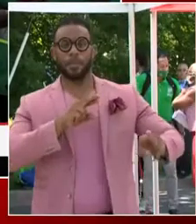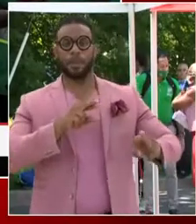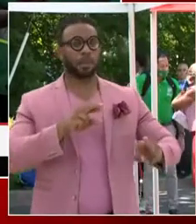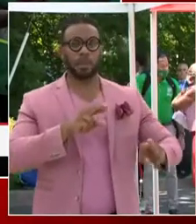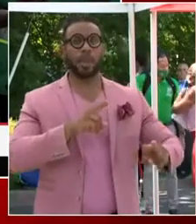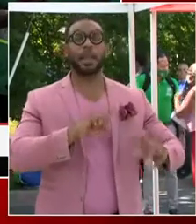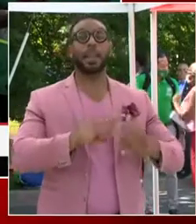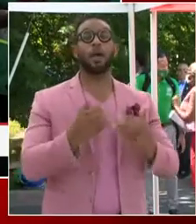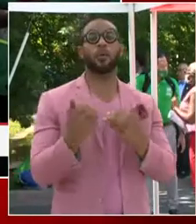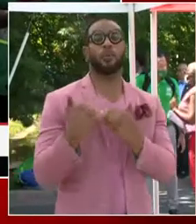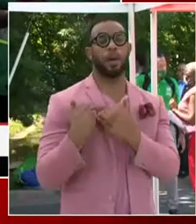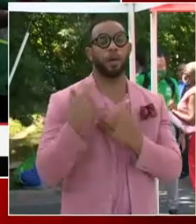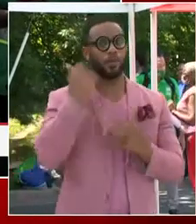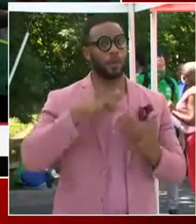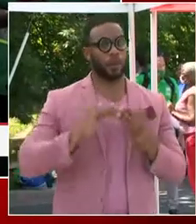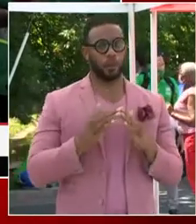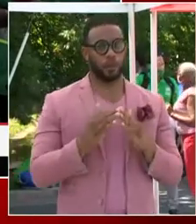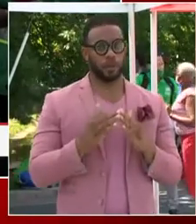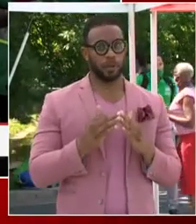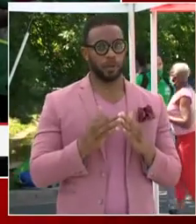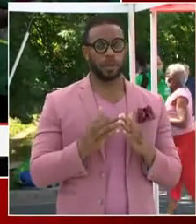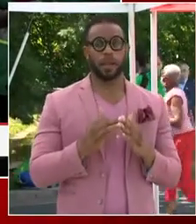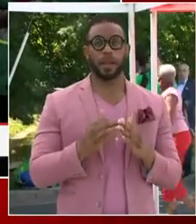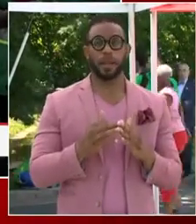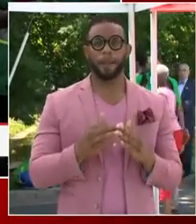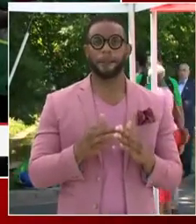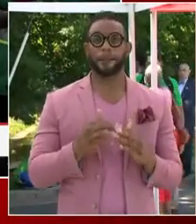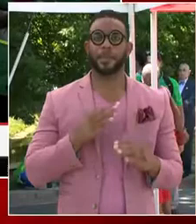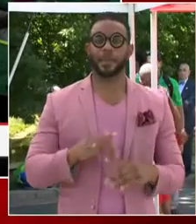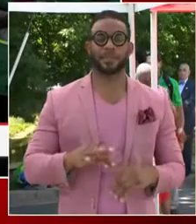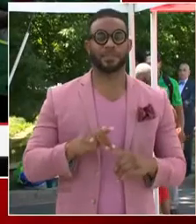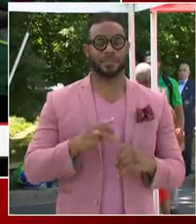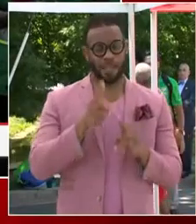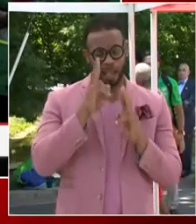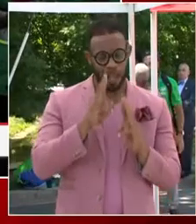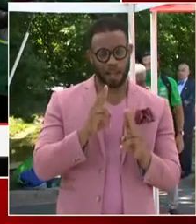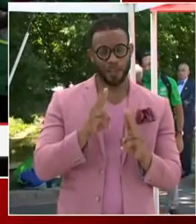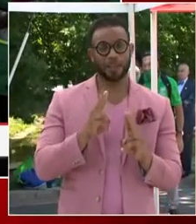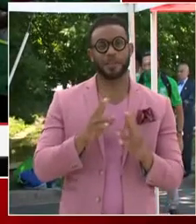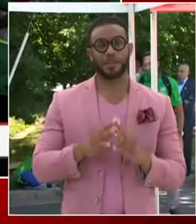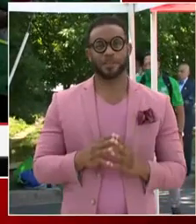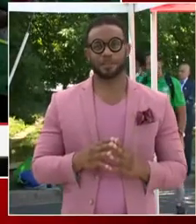responsibility for my community. So I have the distinct honor in